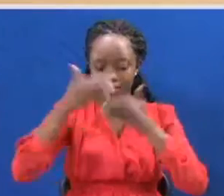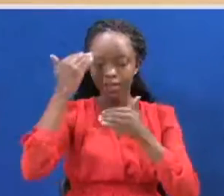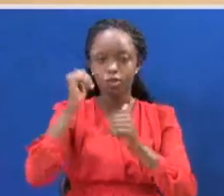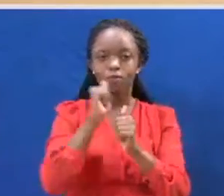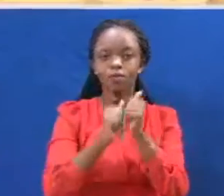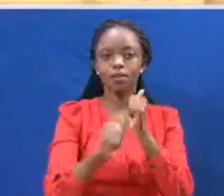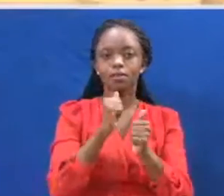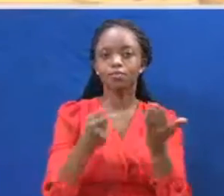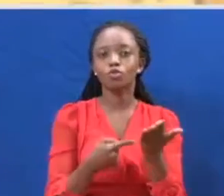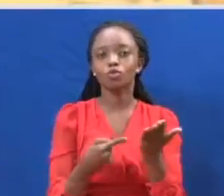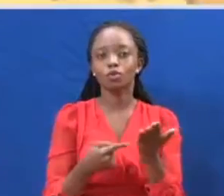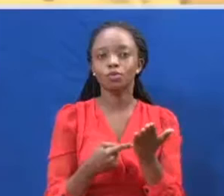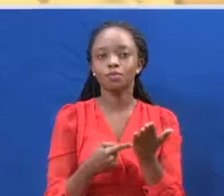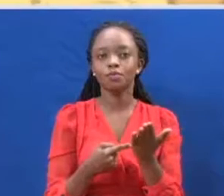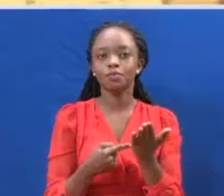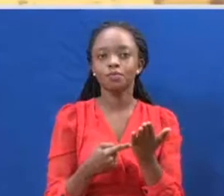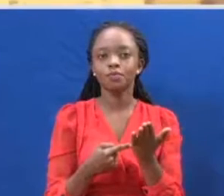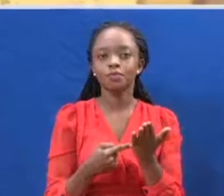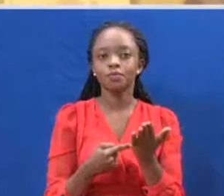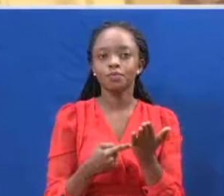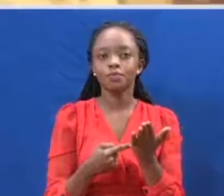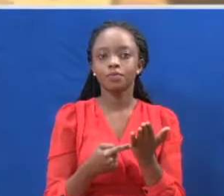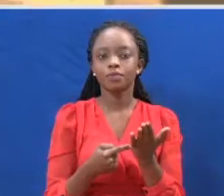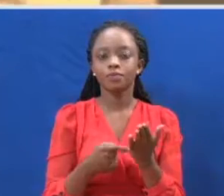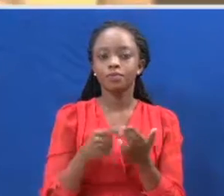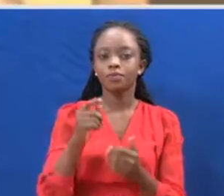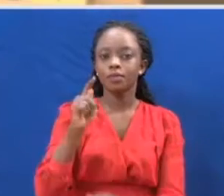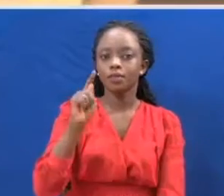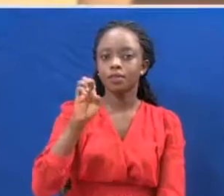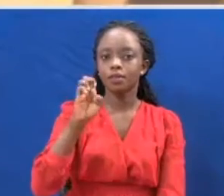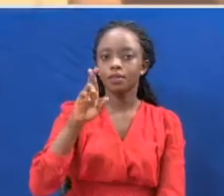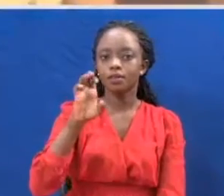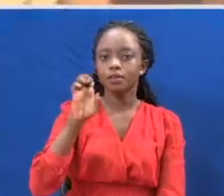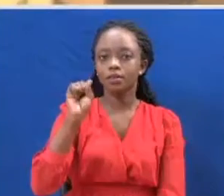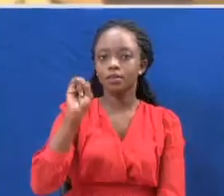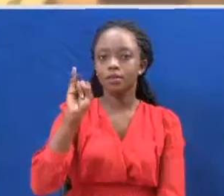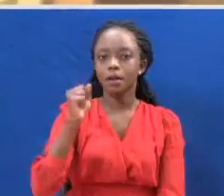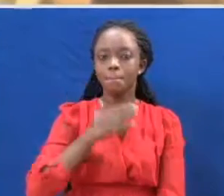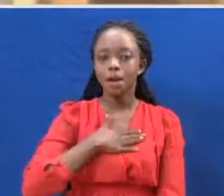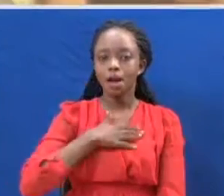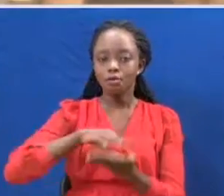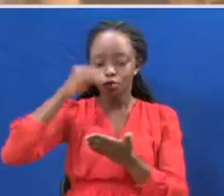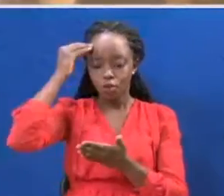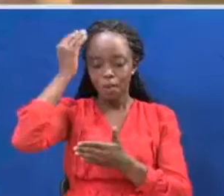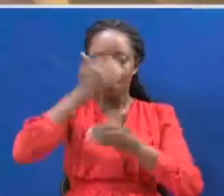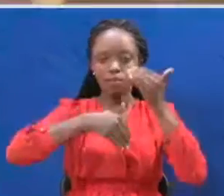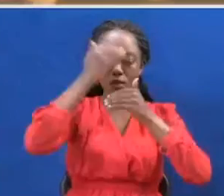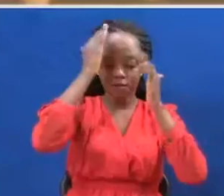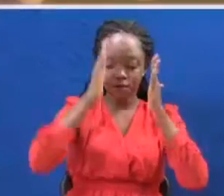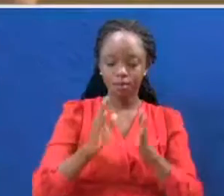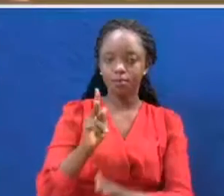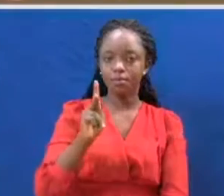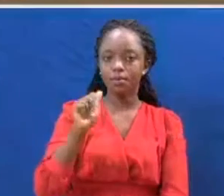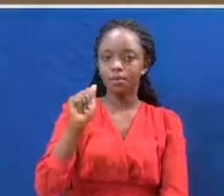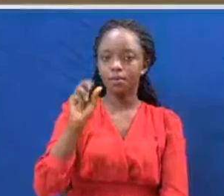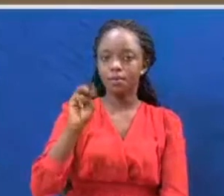Technology, something. You know, this Eldorado University, Teresa Akenga is my student. Professor Kamau Gumau is